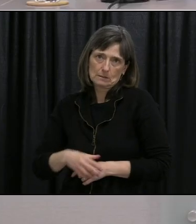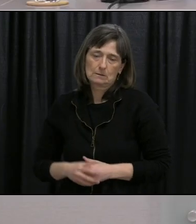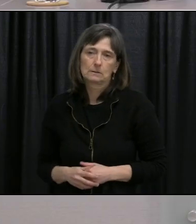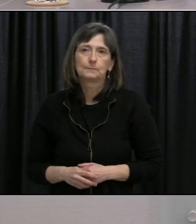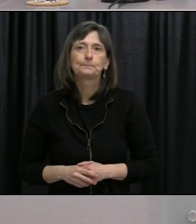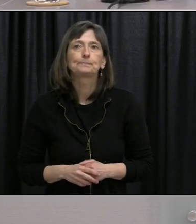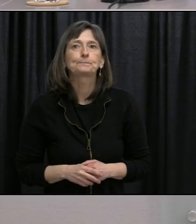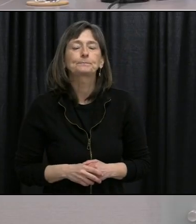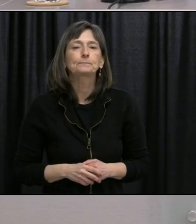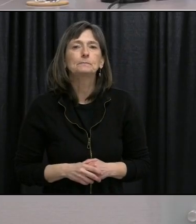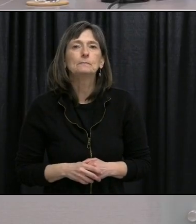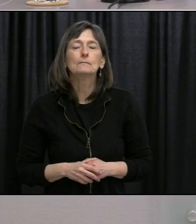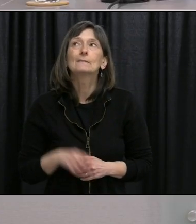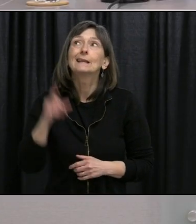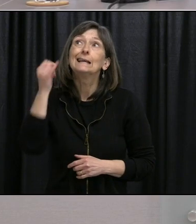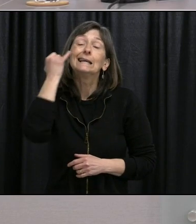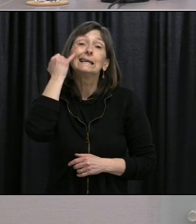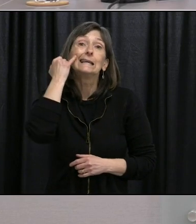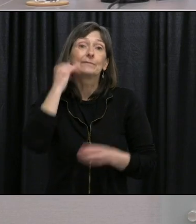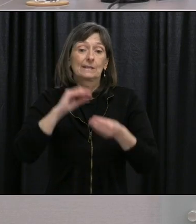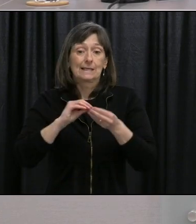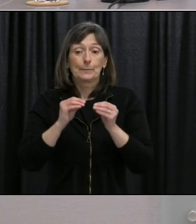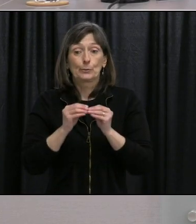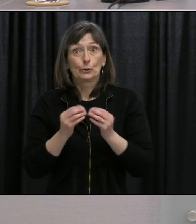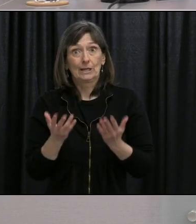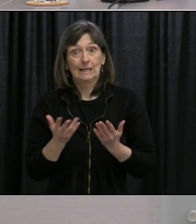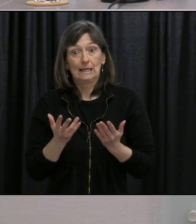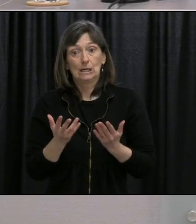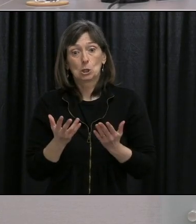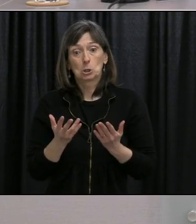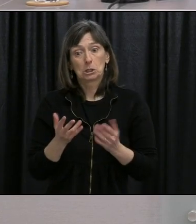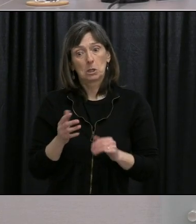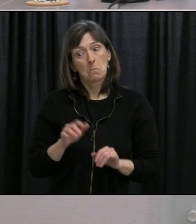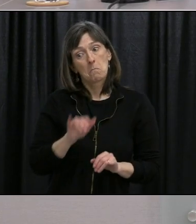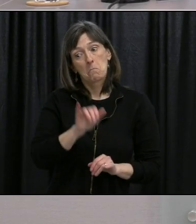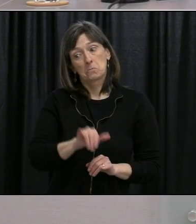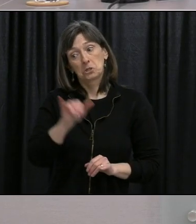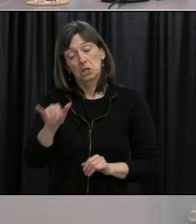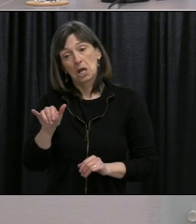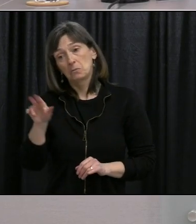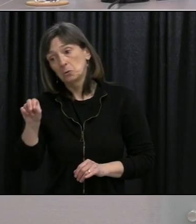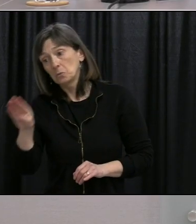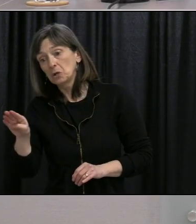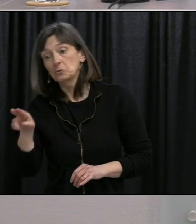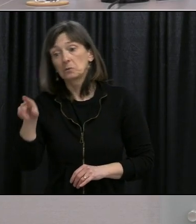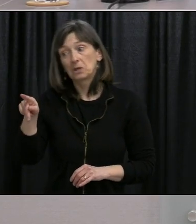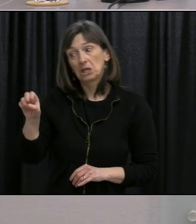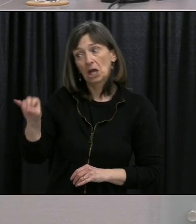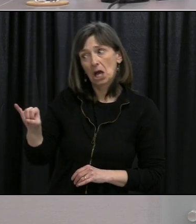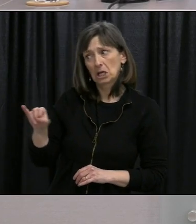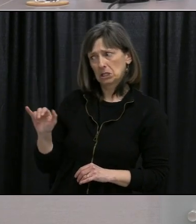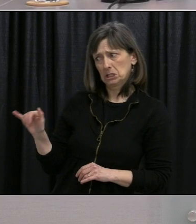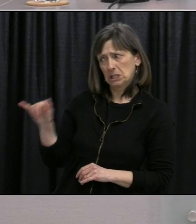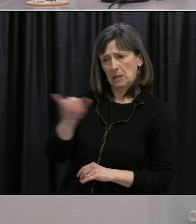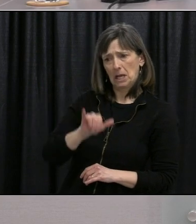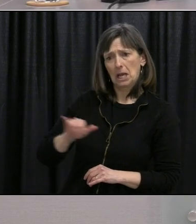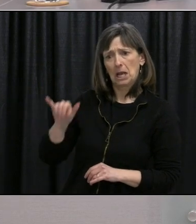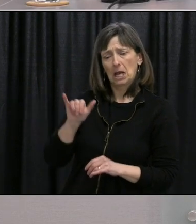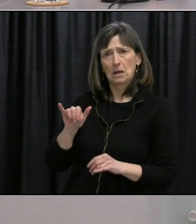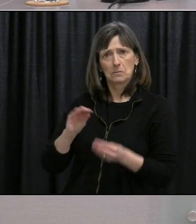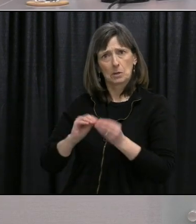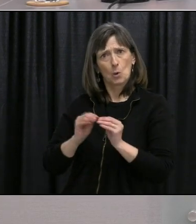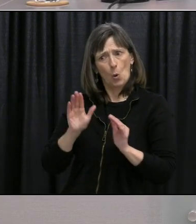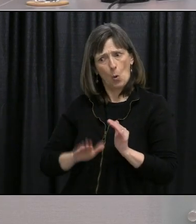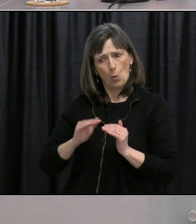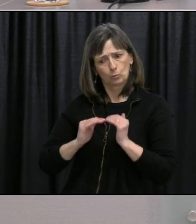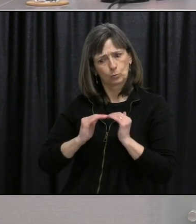If the numbers for here have been very similar to what we've seen in PEI and New Brunswick in terms of low levels, as you said, Nova Scotia is in a different